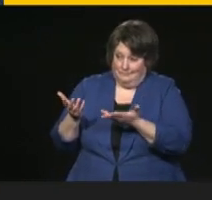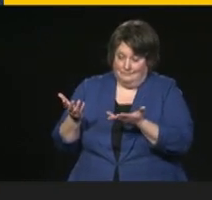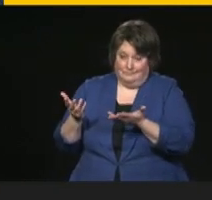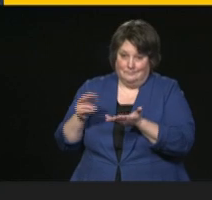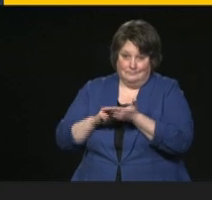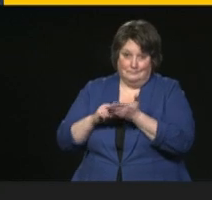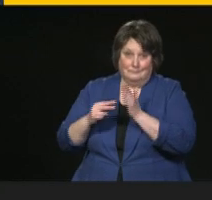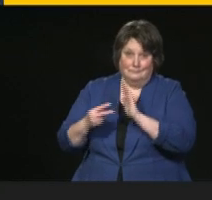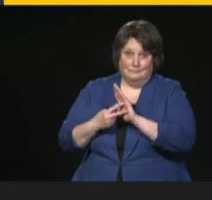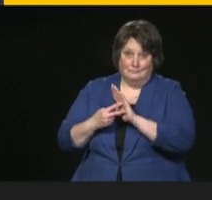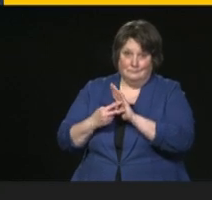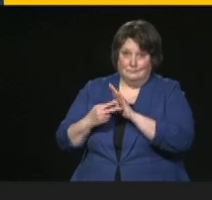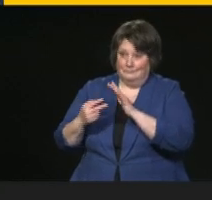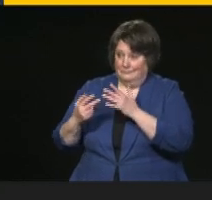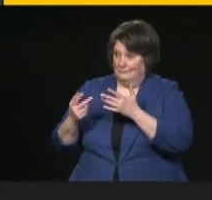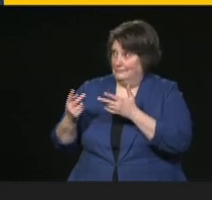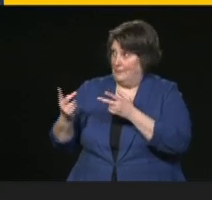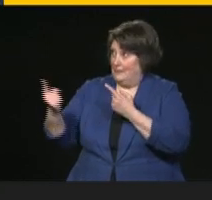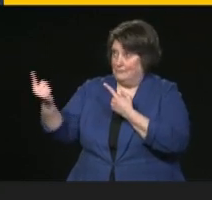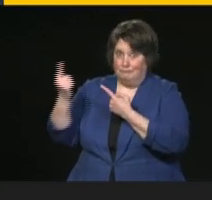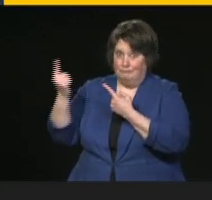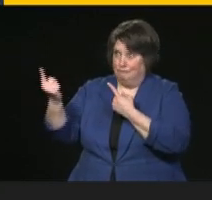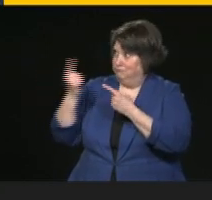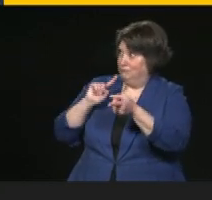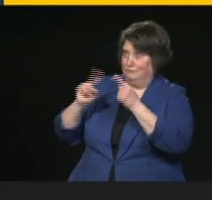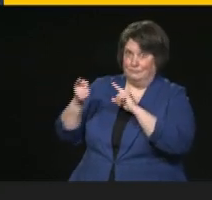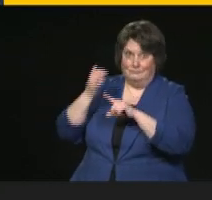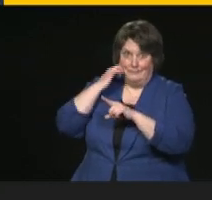may not wish to continue to work because she fears for